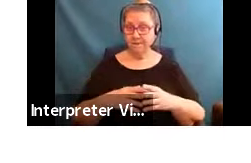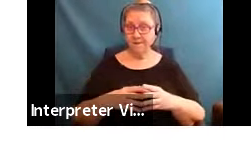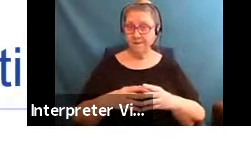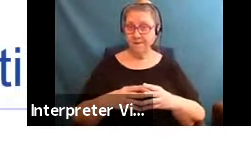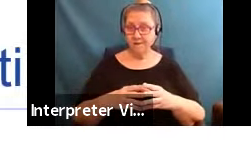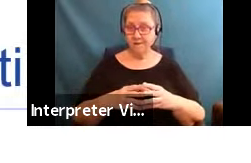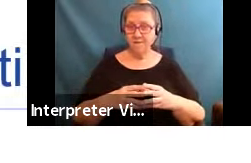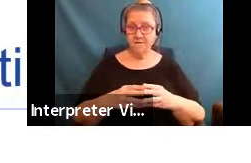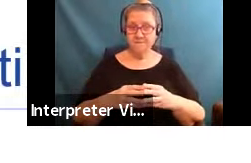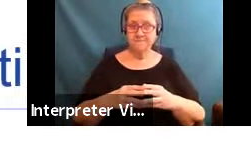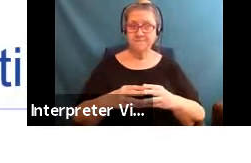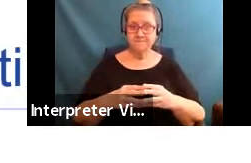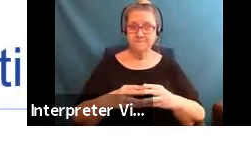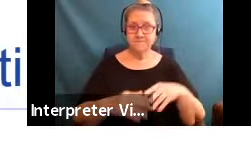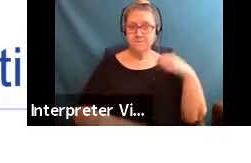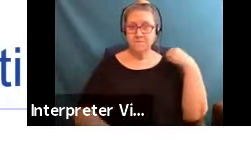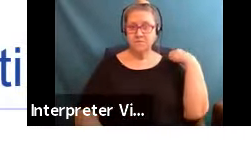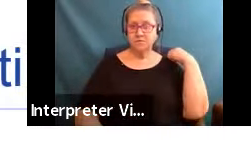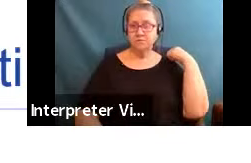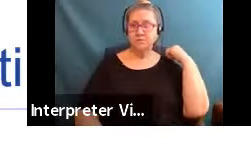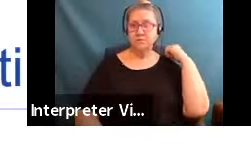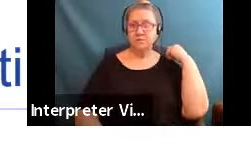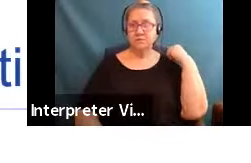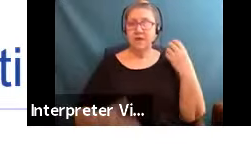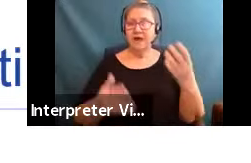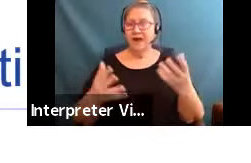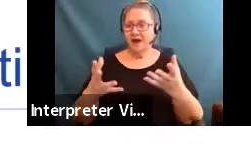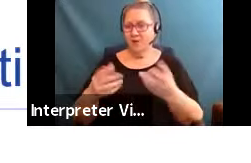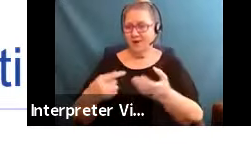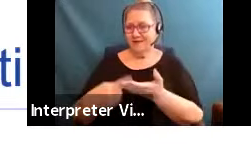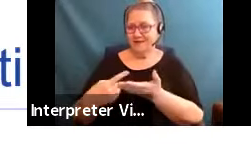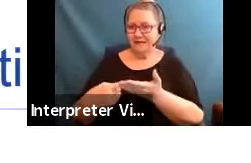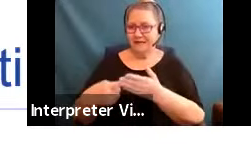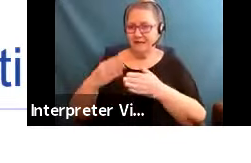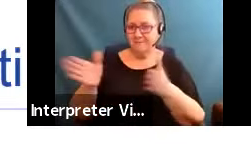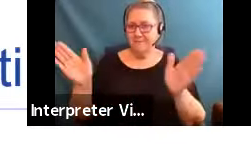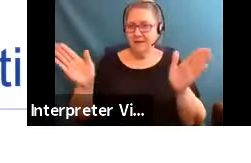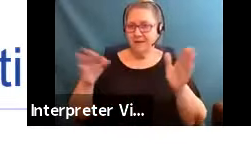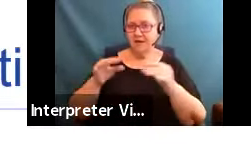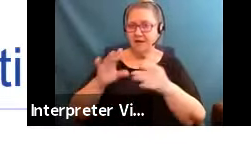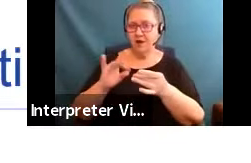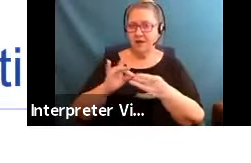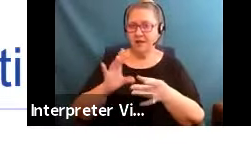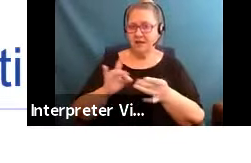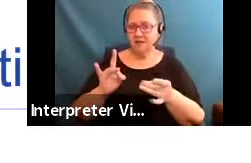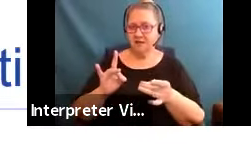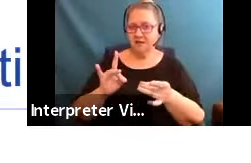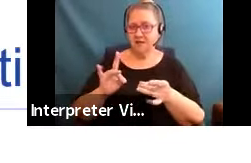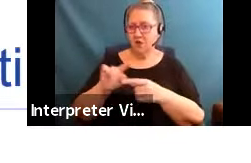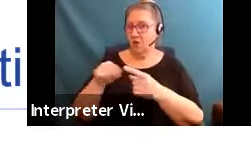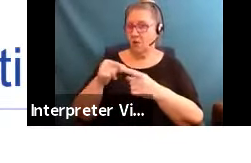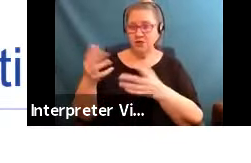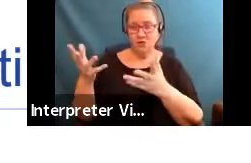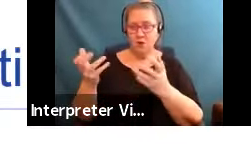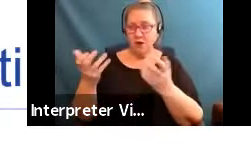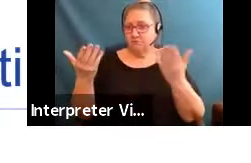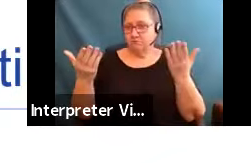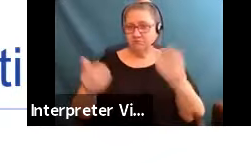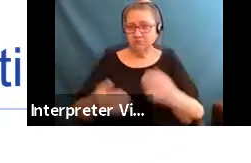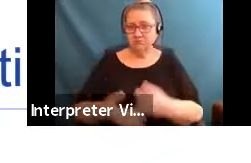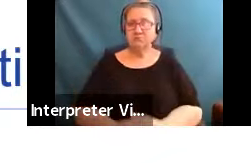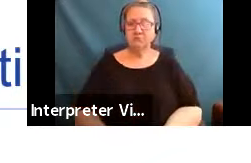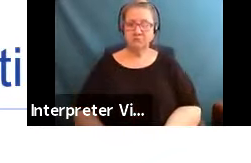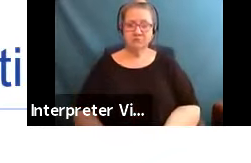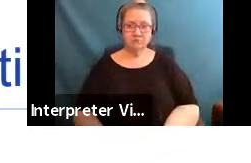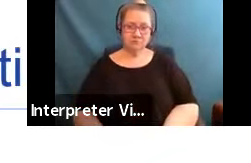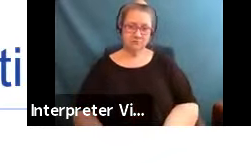we can go to the next slide. I did want to cover public comment. Public comment whenever you'd like to do that.